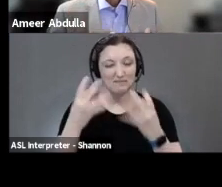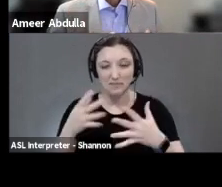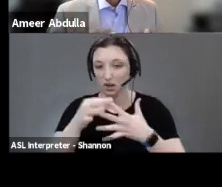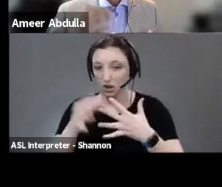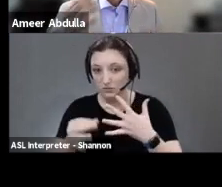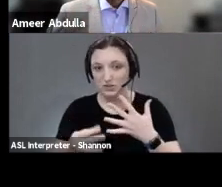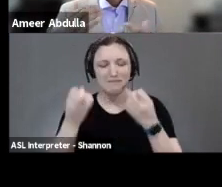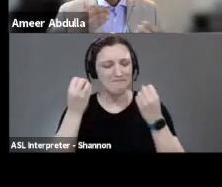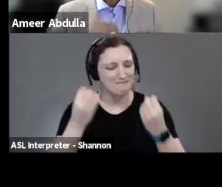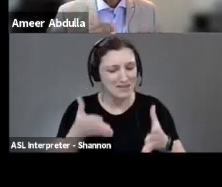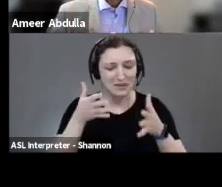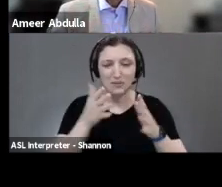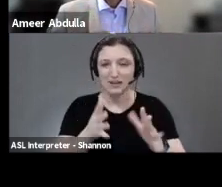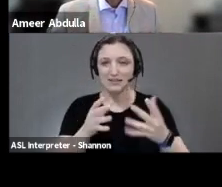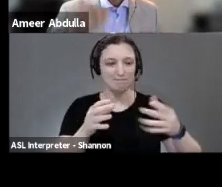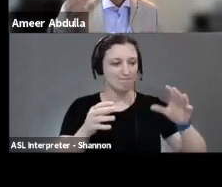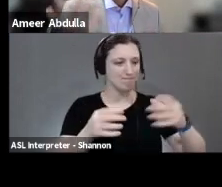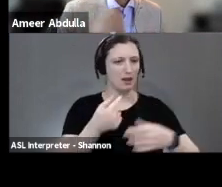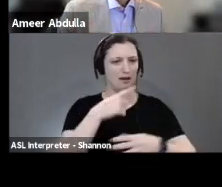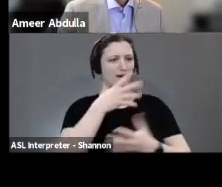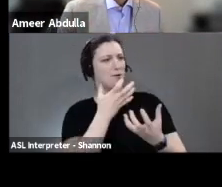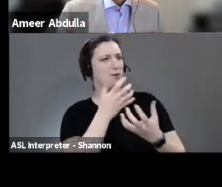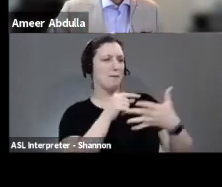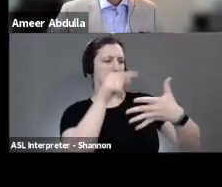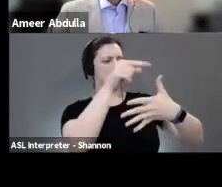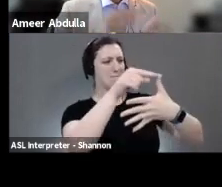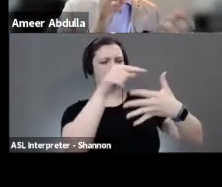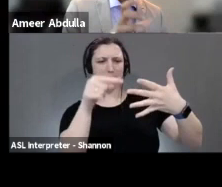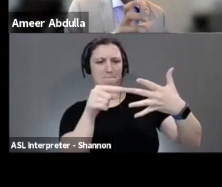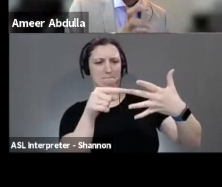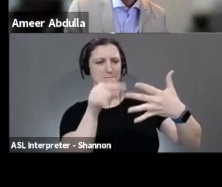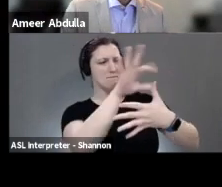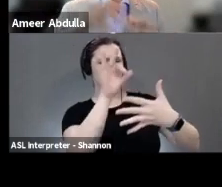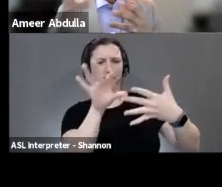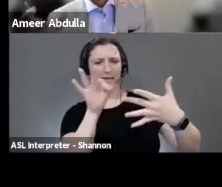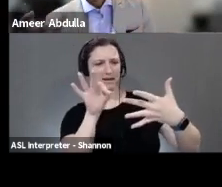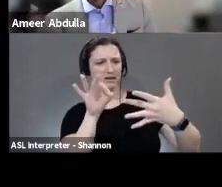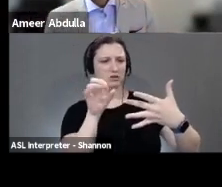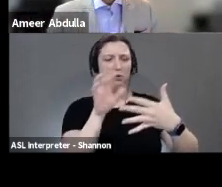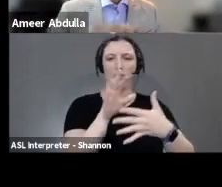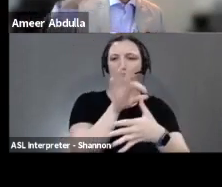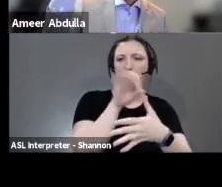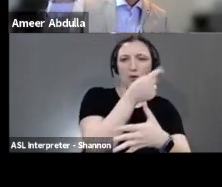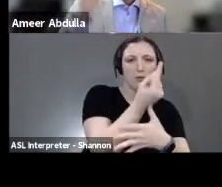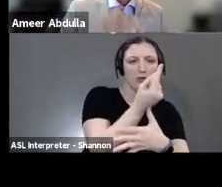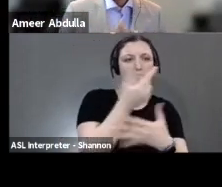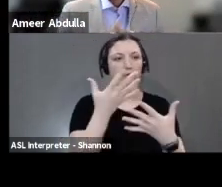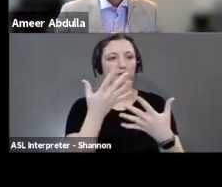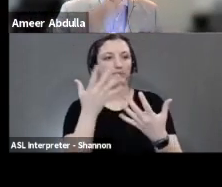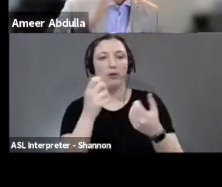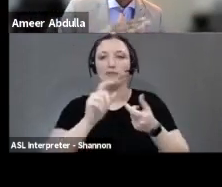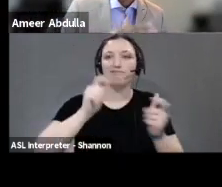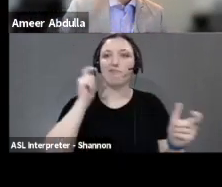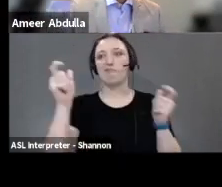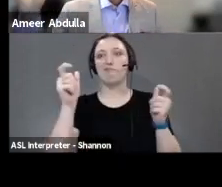many ways to mix and match compensation, already a question has come through of, well, what about a little salary and a little dividend, or big salary, small